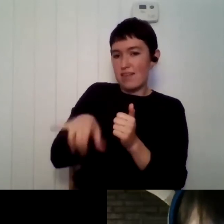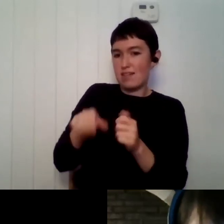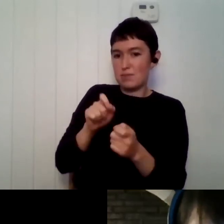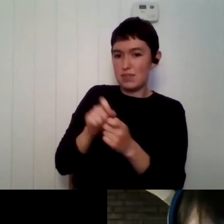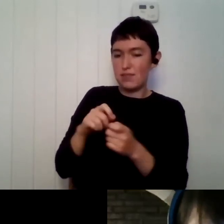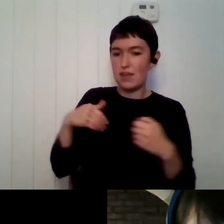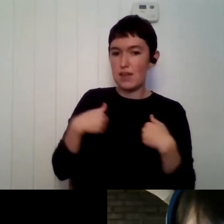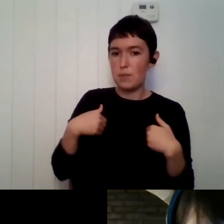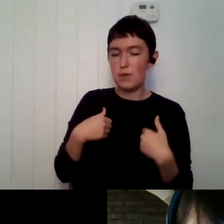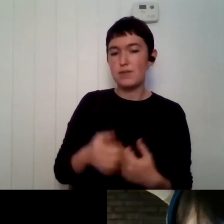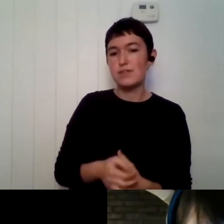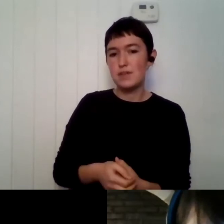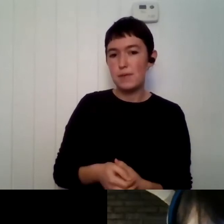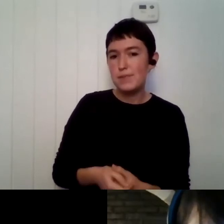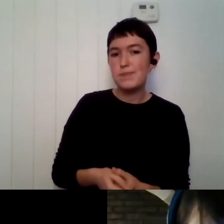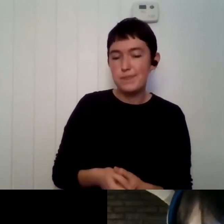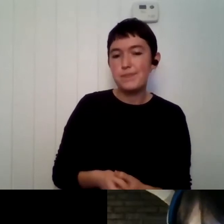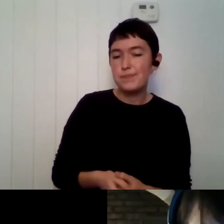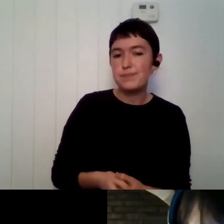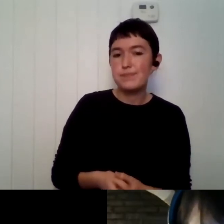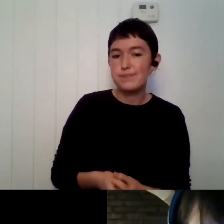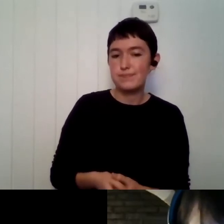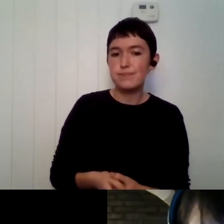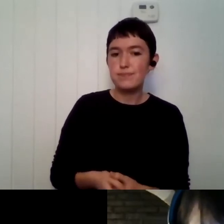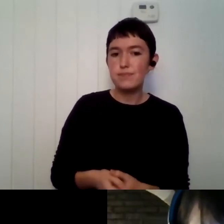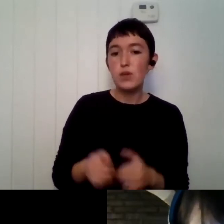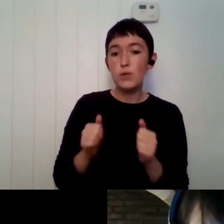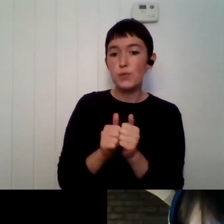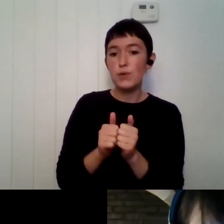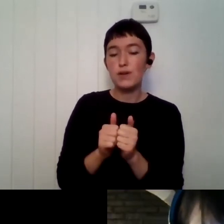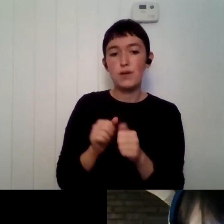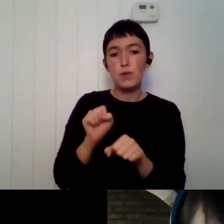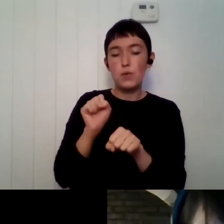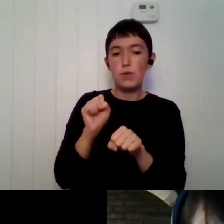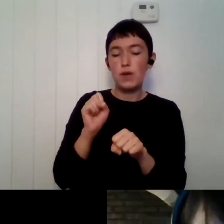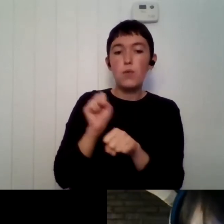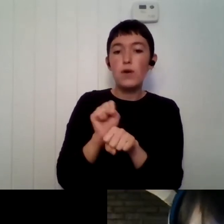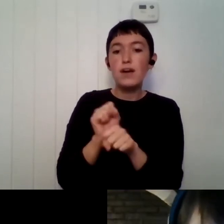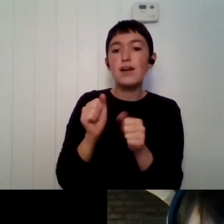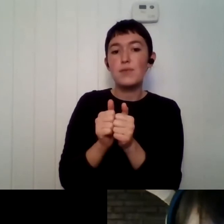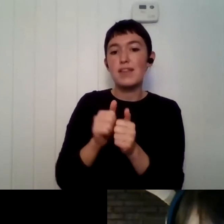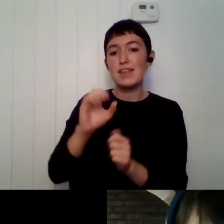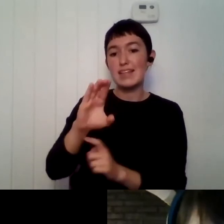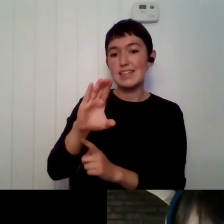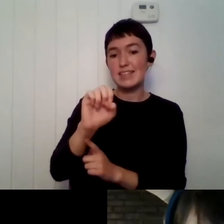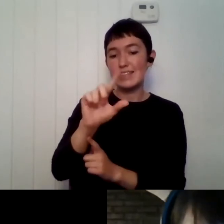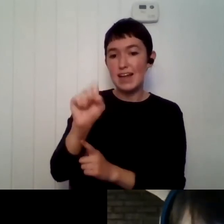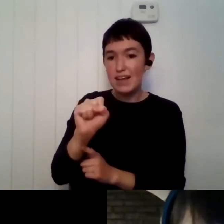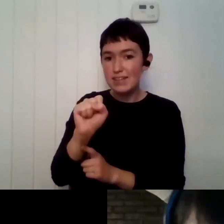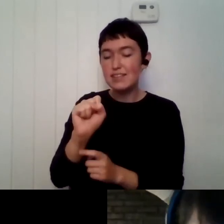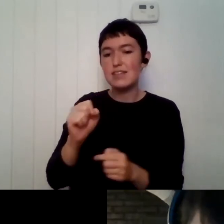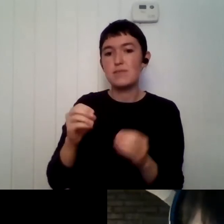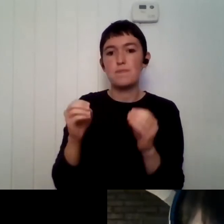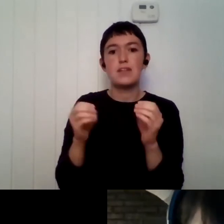animals. Although I will say working with cells is easier than working with animals by a lot. I've worked with animals, I've worked with